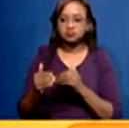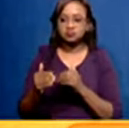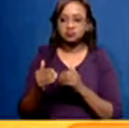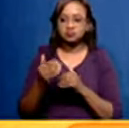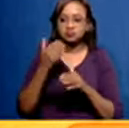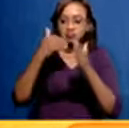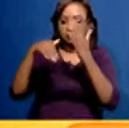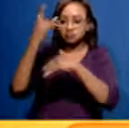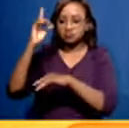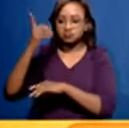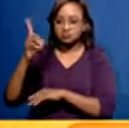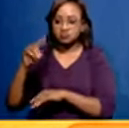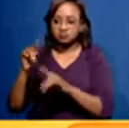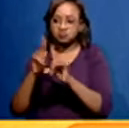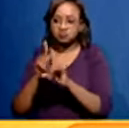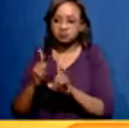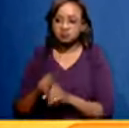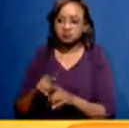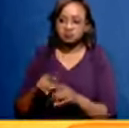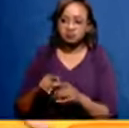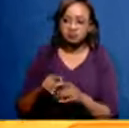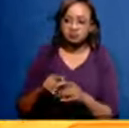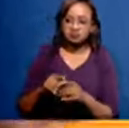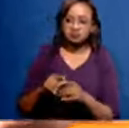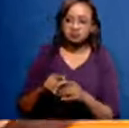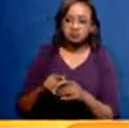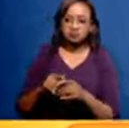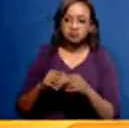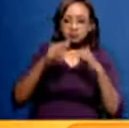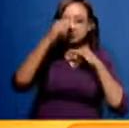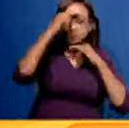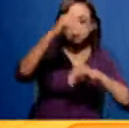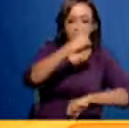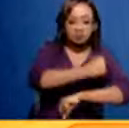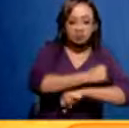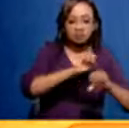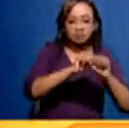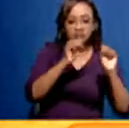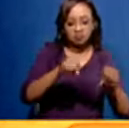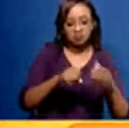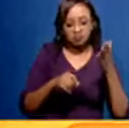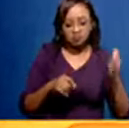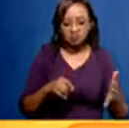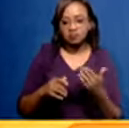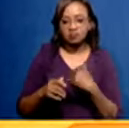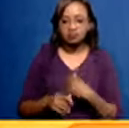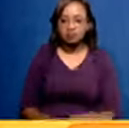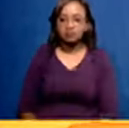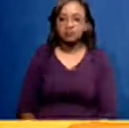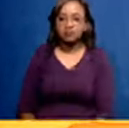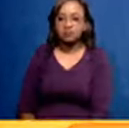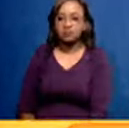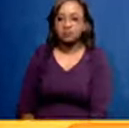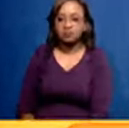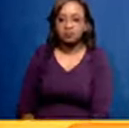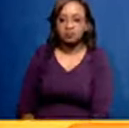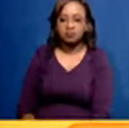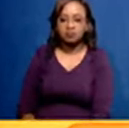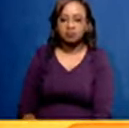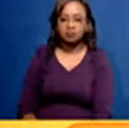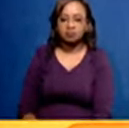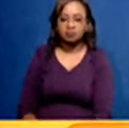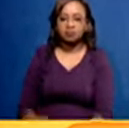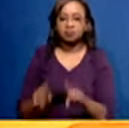of Nairobi and, let's say, the high school level system, which already, of course, exists in the country. I think that